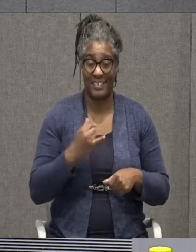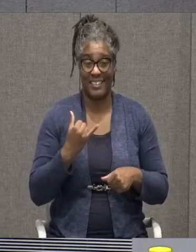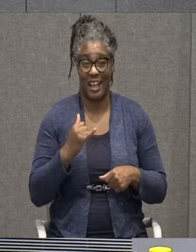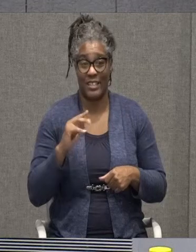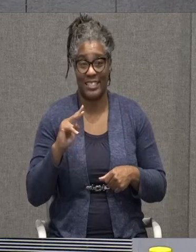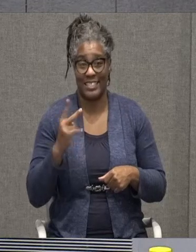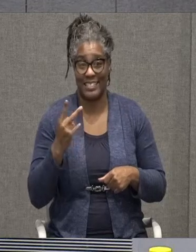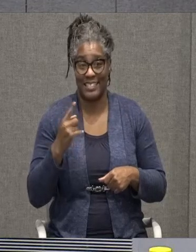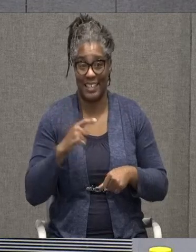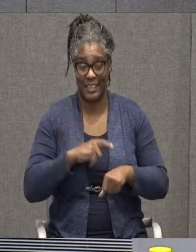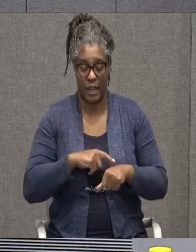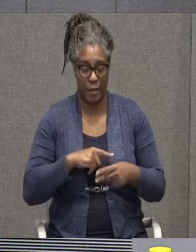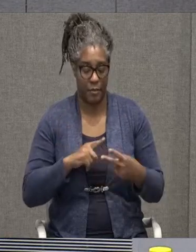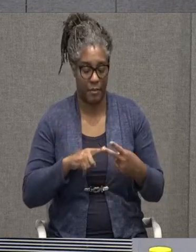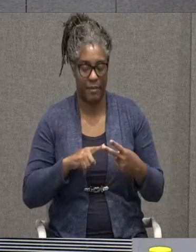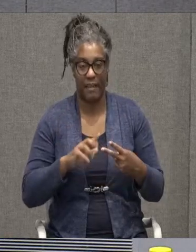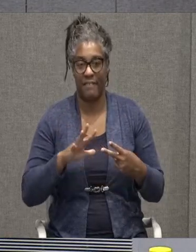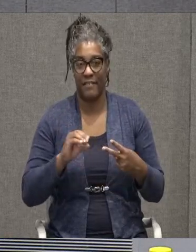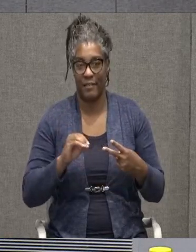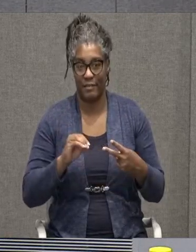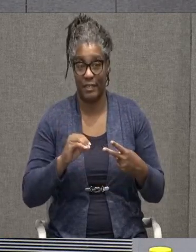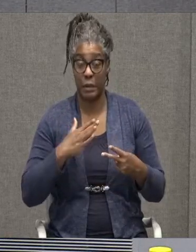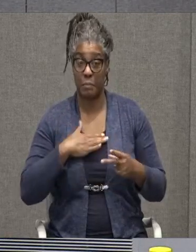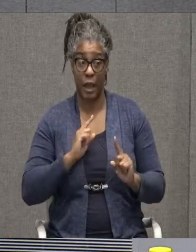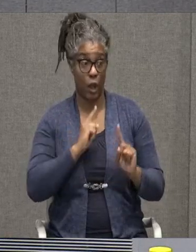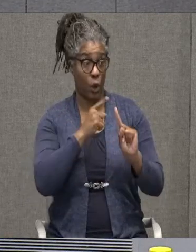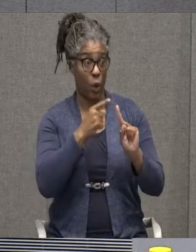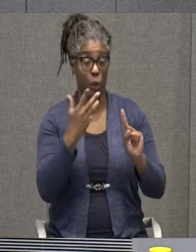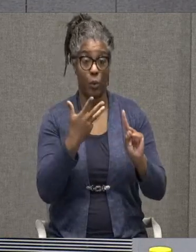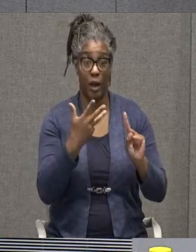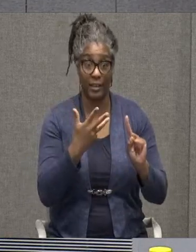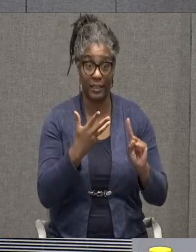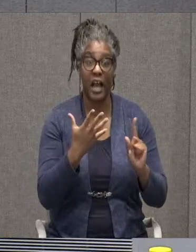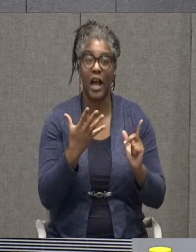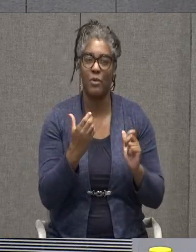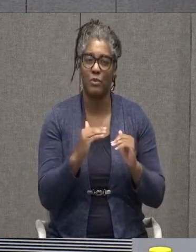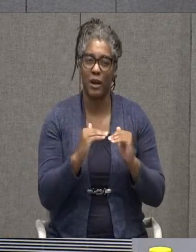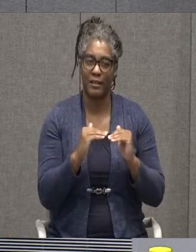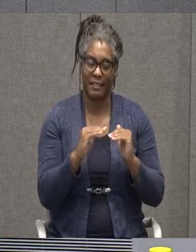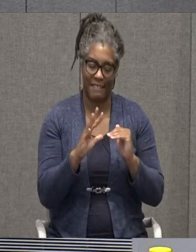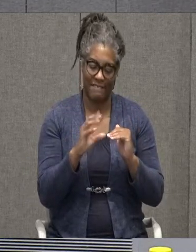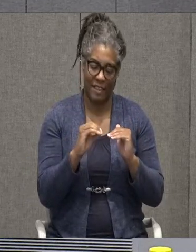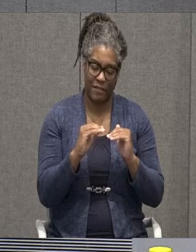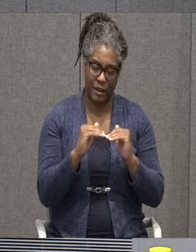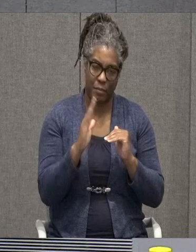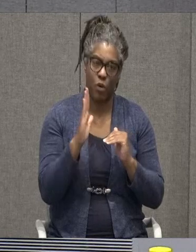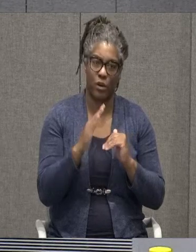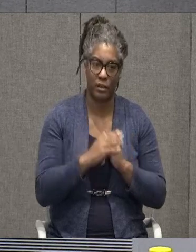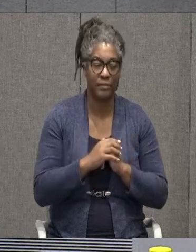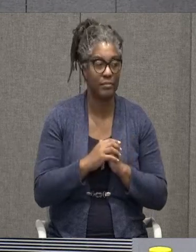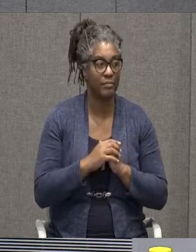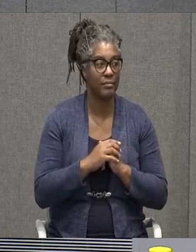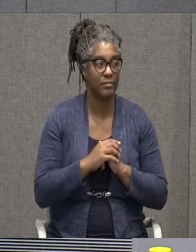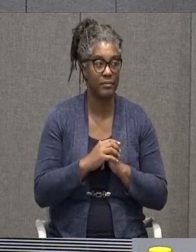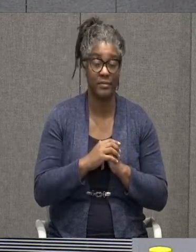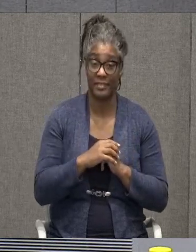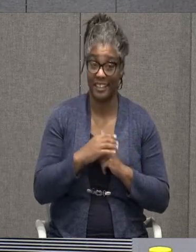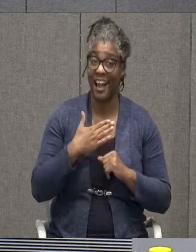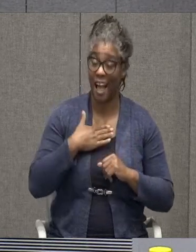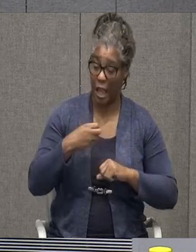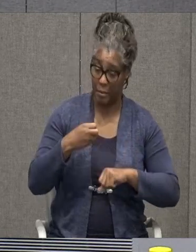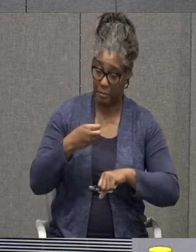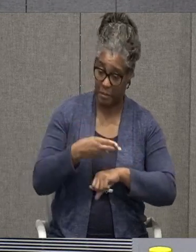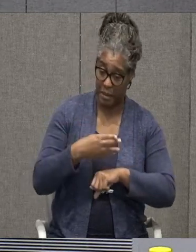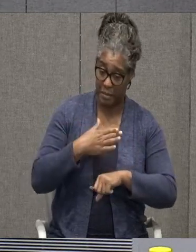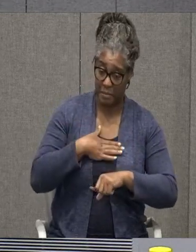second time I got 50. So my goal was try to at least get 50 or more. What was your score? So I did beat my score